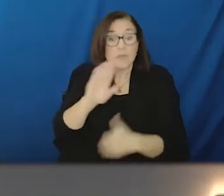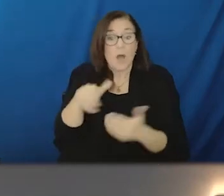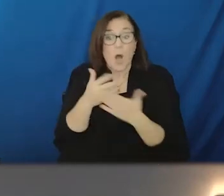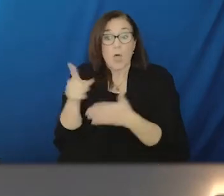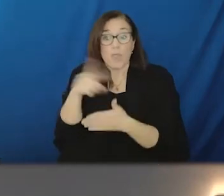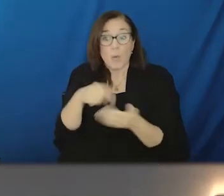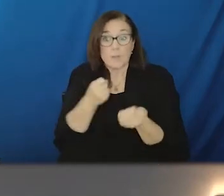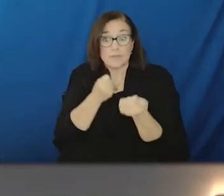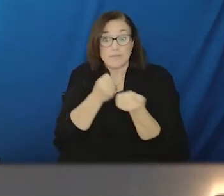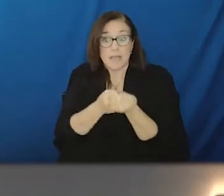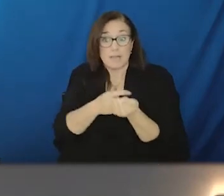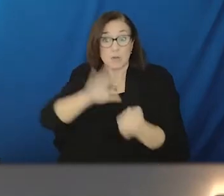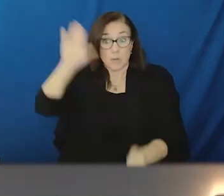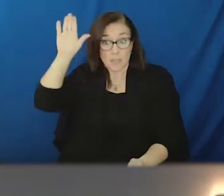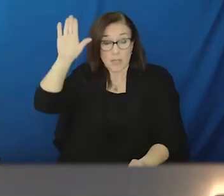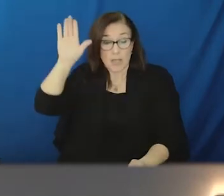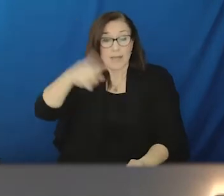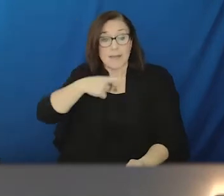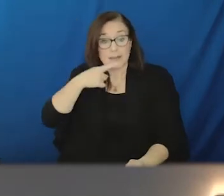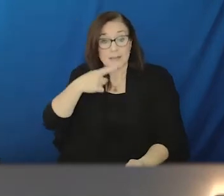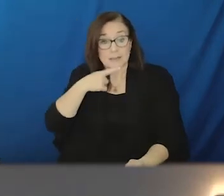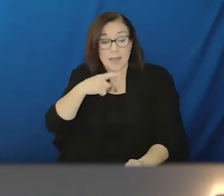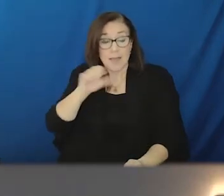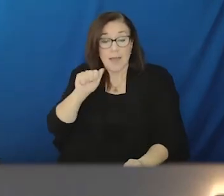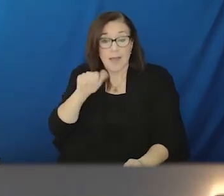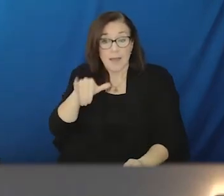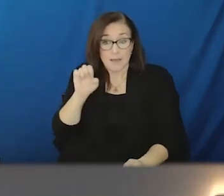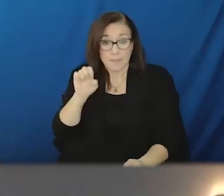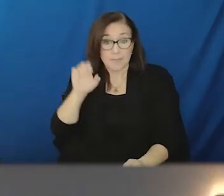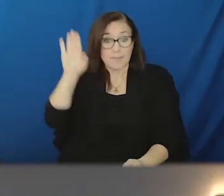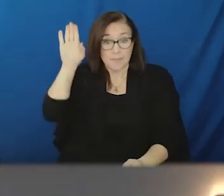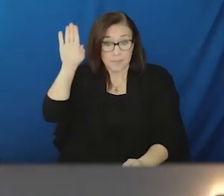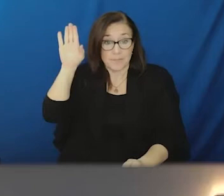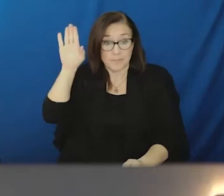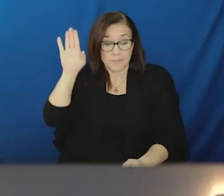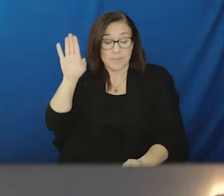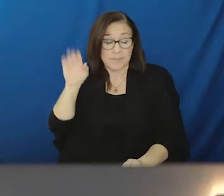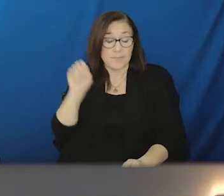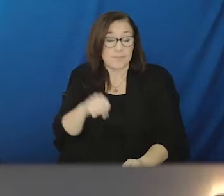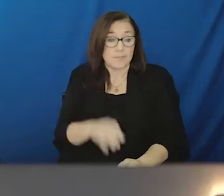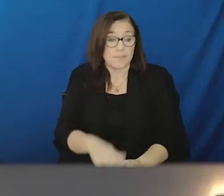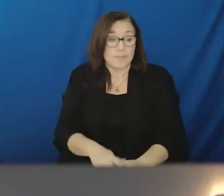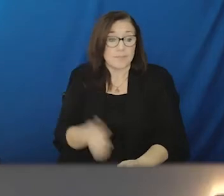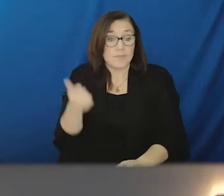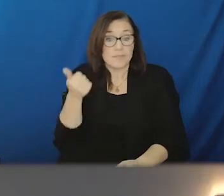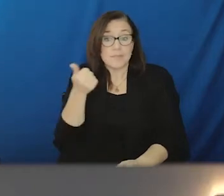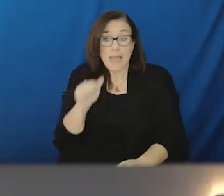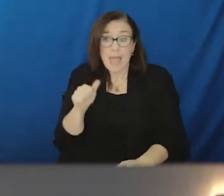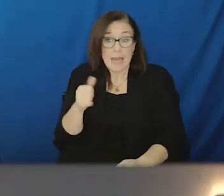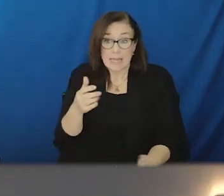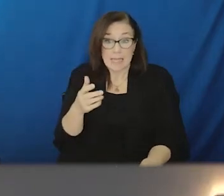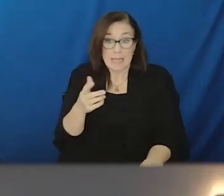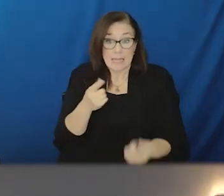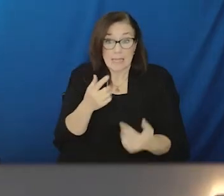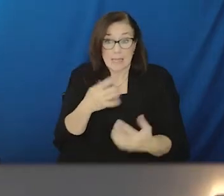hand and signify by saying aye. Aye. And are there any